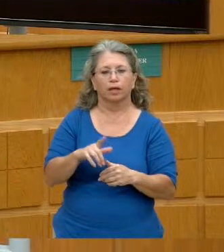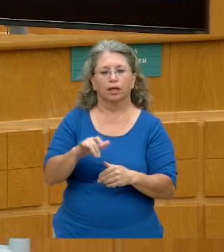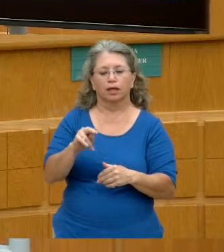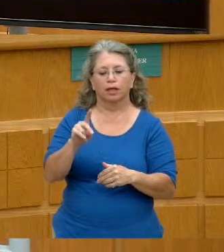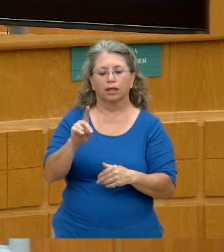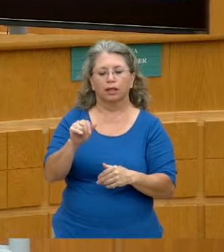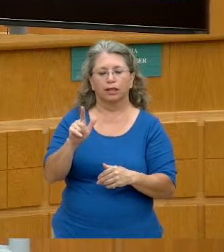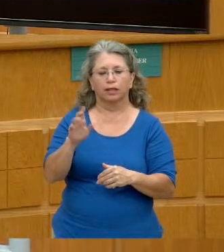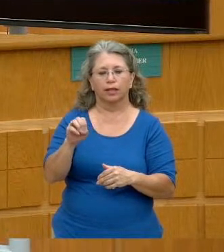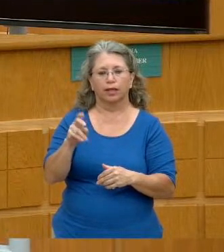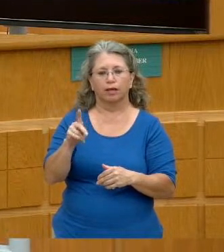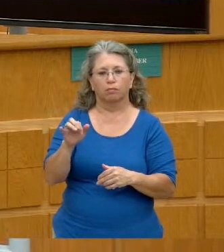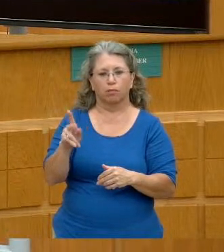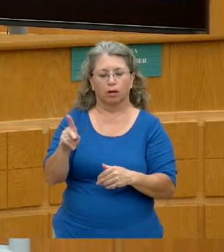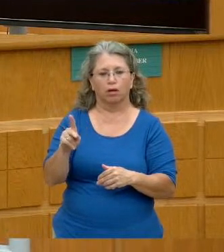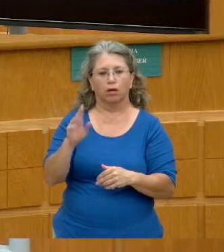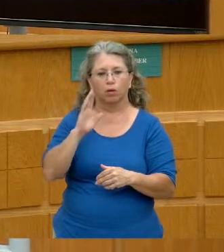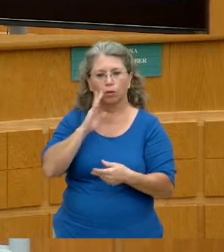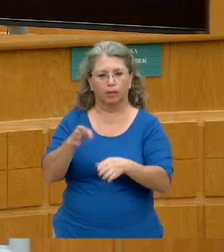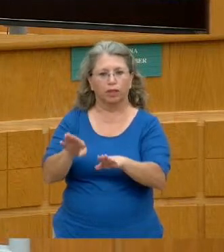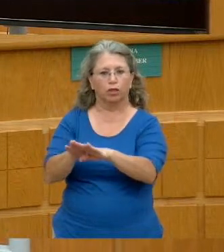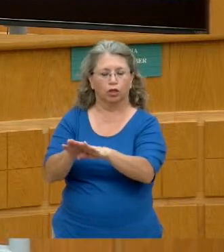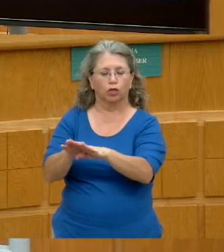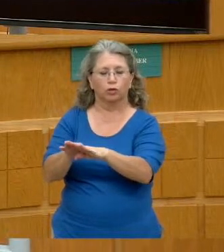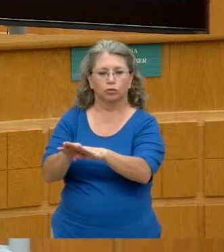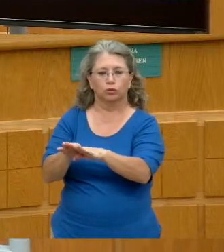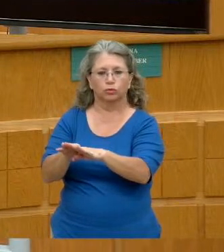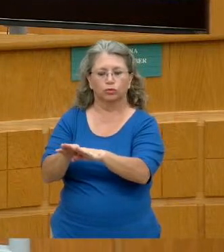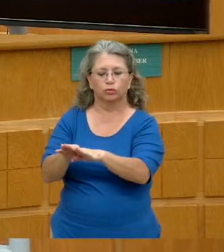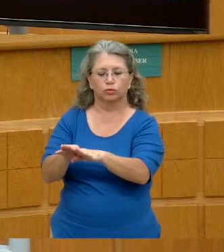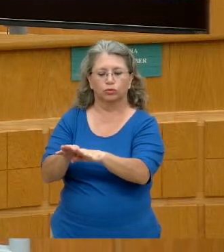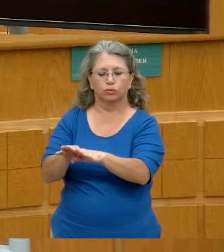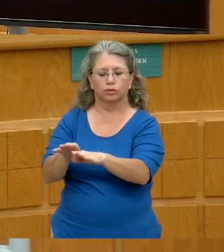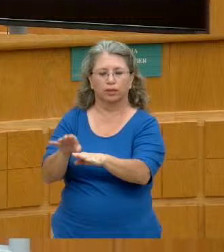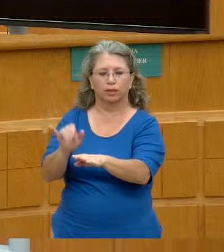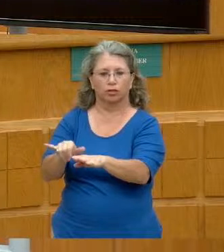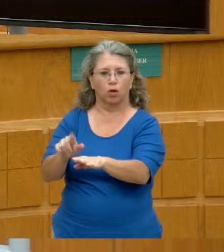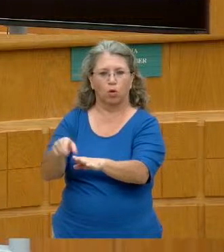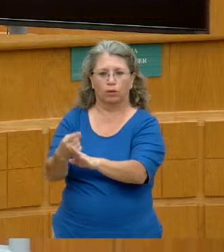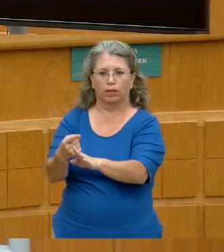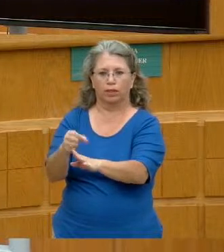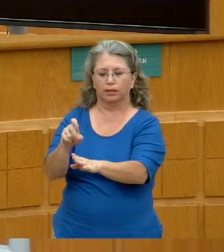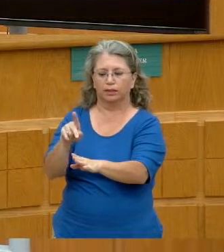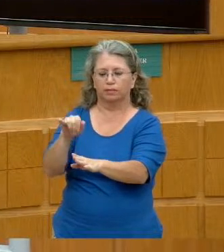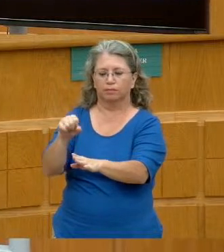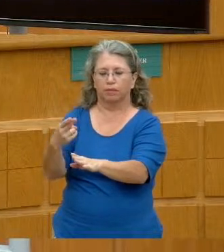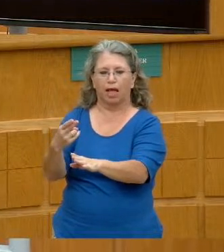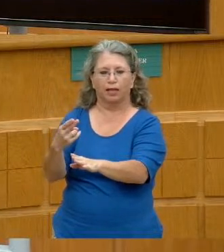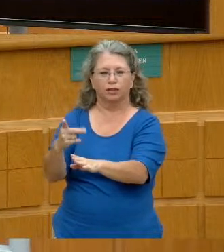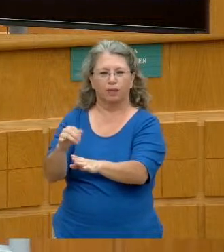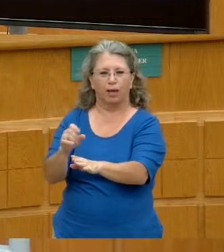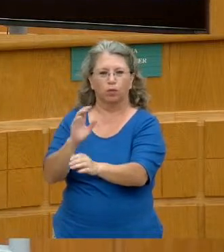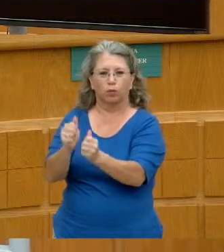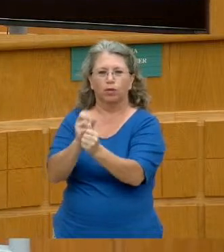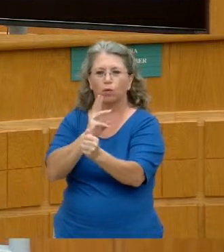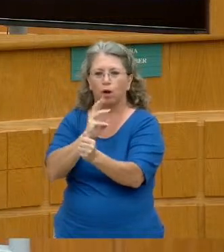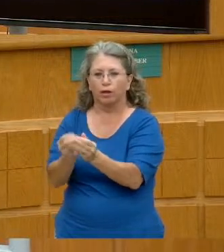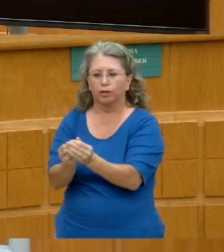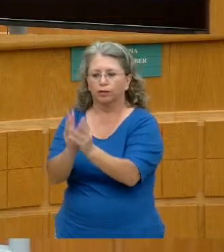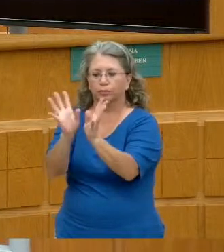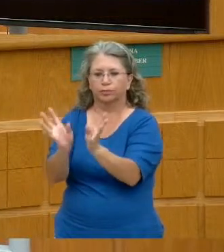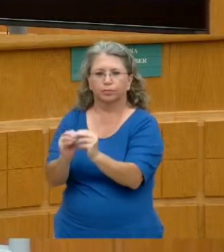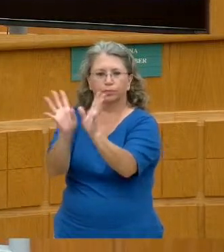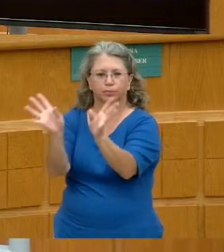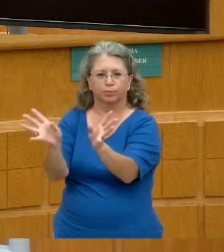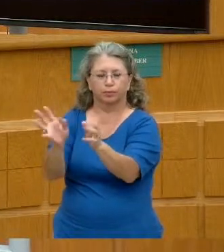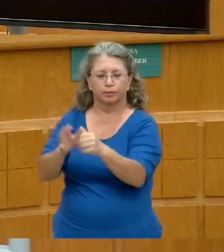Park splash pad we're going to close to minimize gathering since we don't have the capacity to staff that. Okay, and then